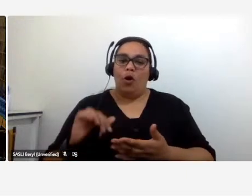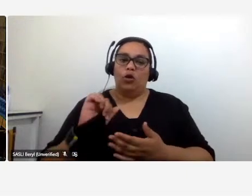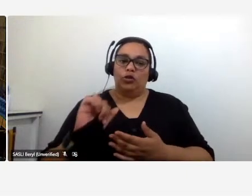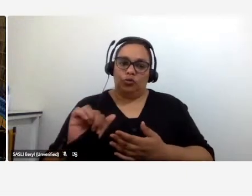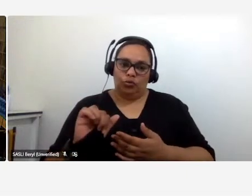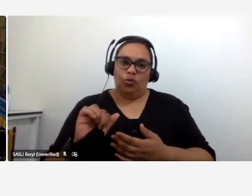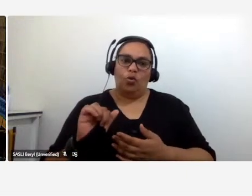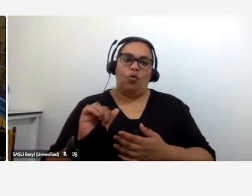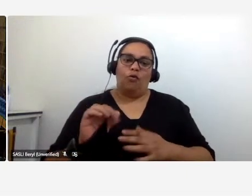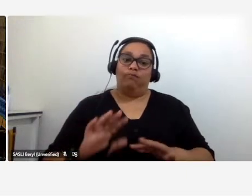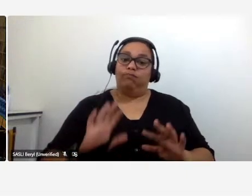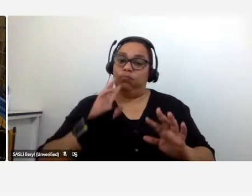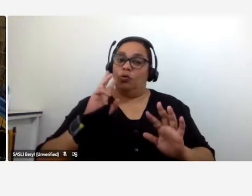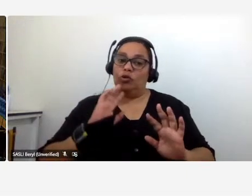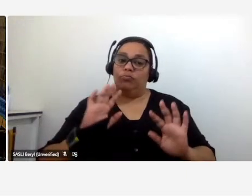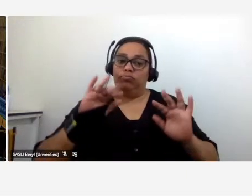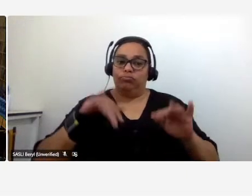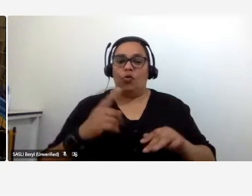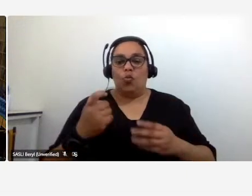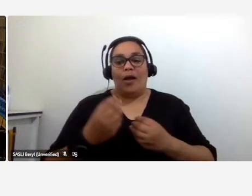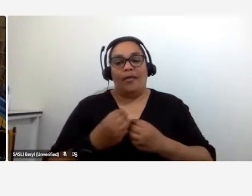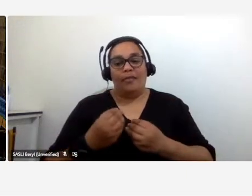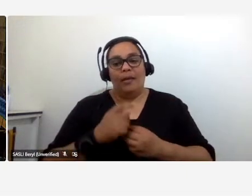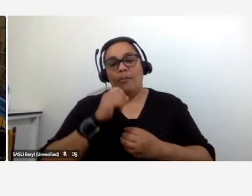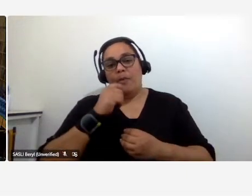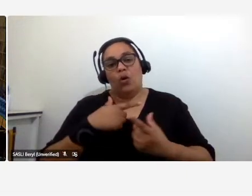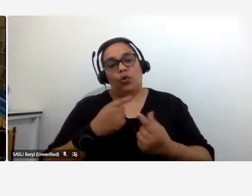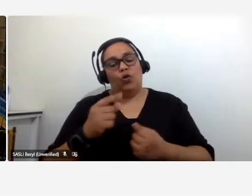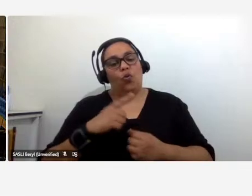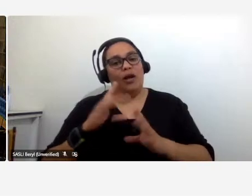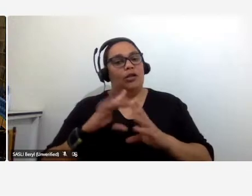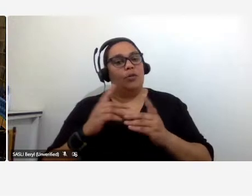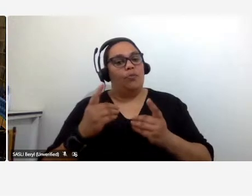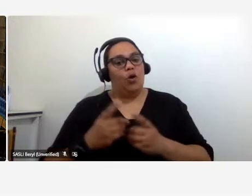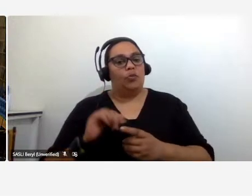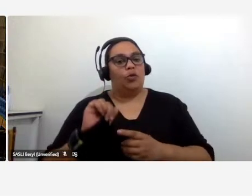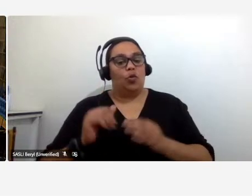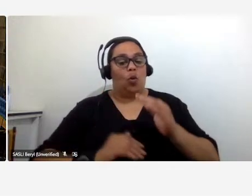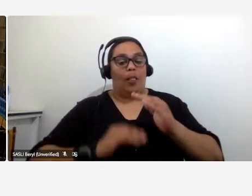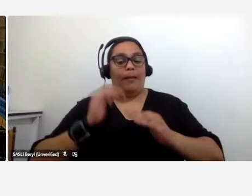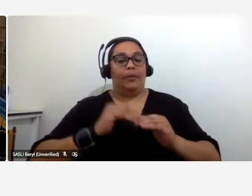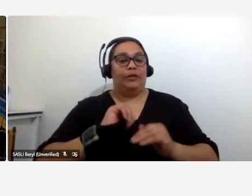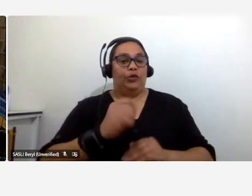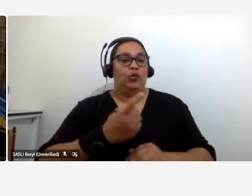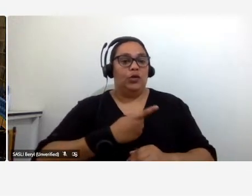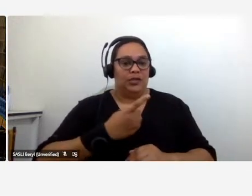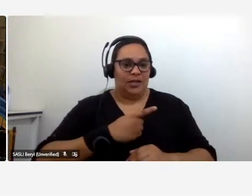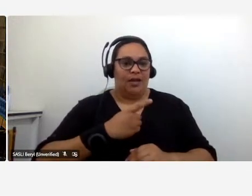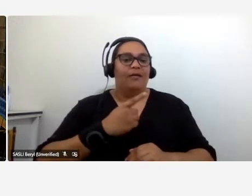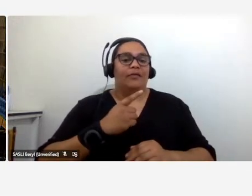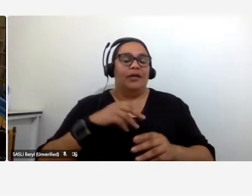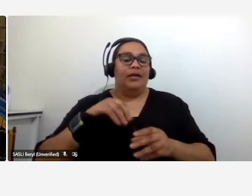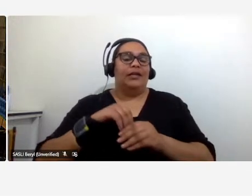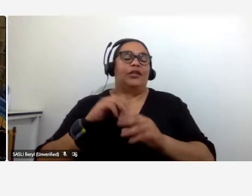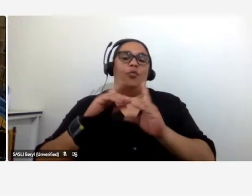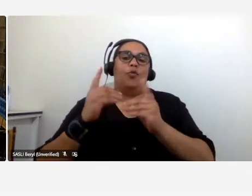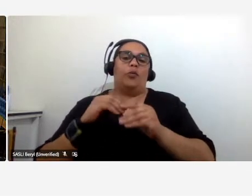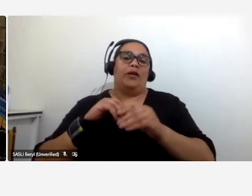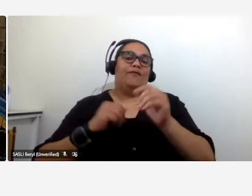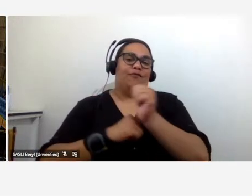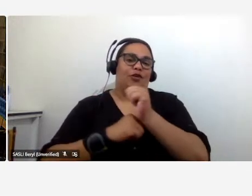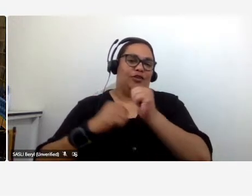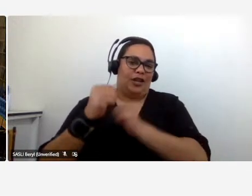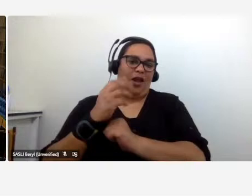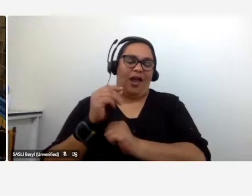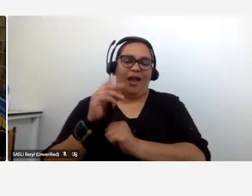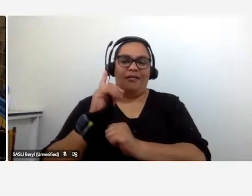of the flooding, one of the things that we are doing, because the department, the building itself is under the Department of Infrastructure, so we've got